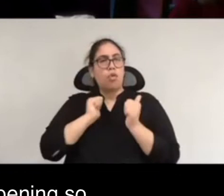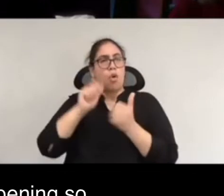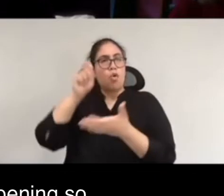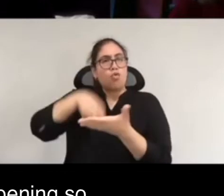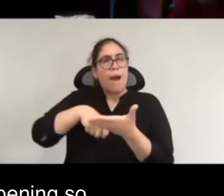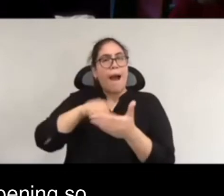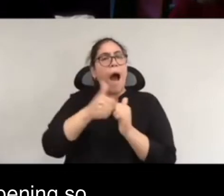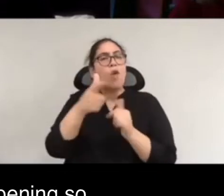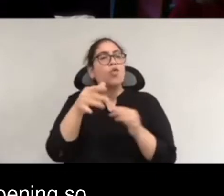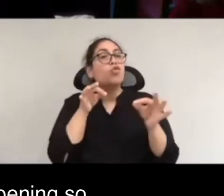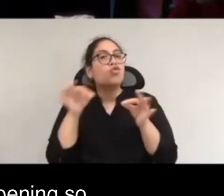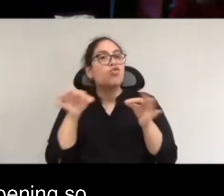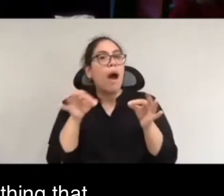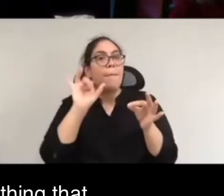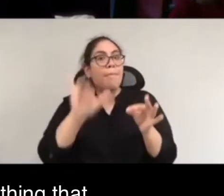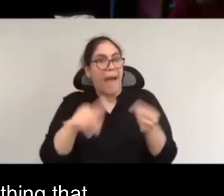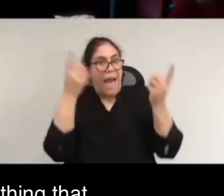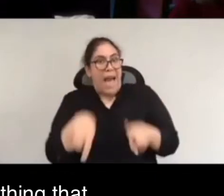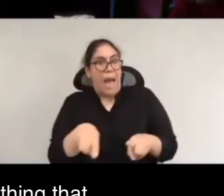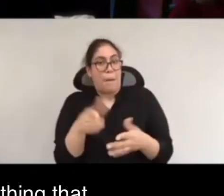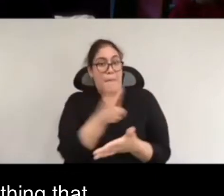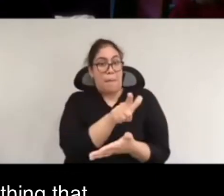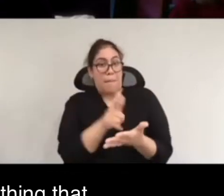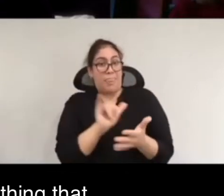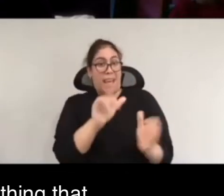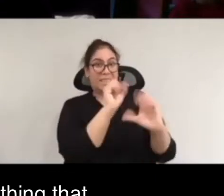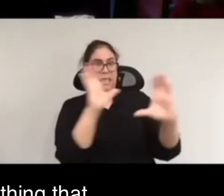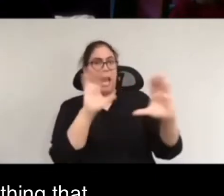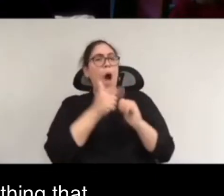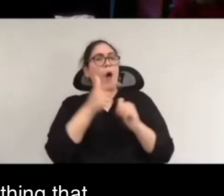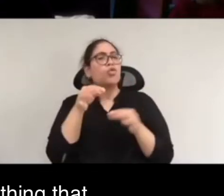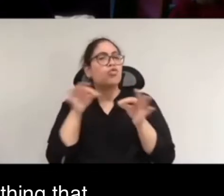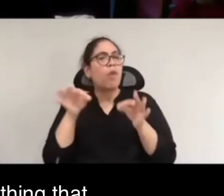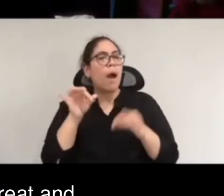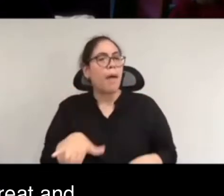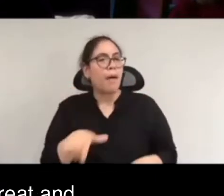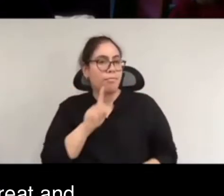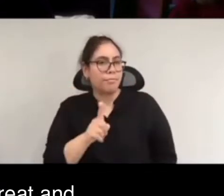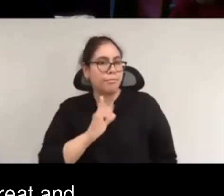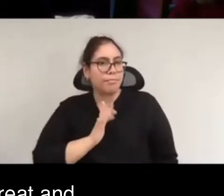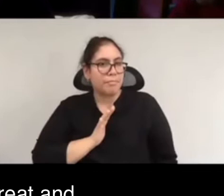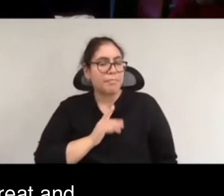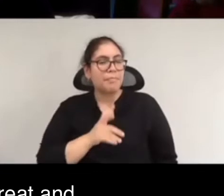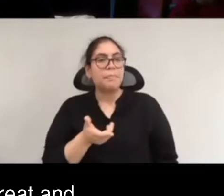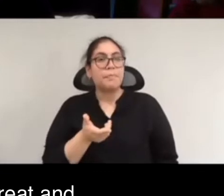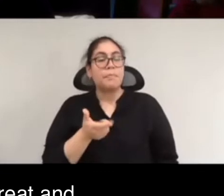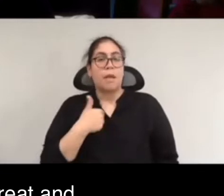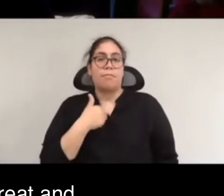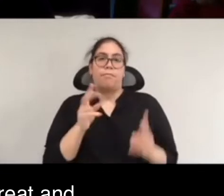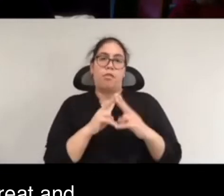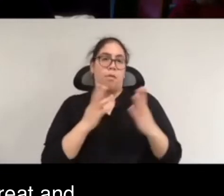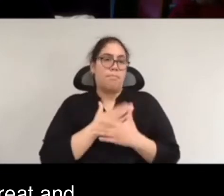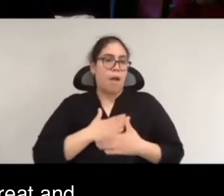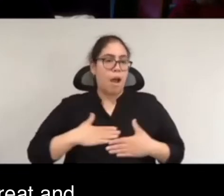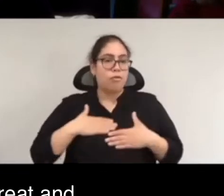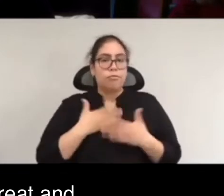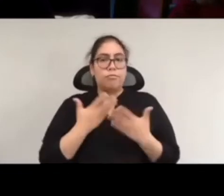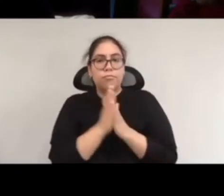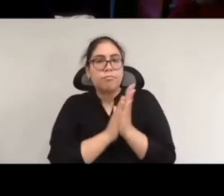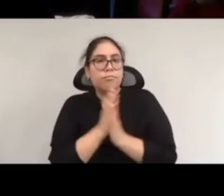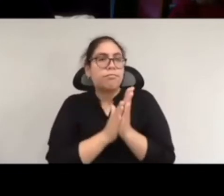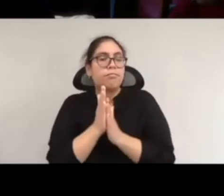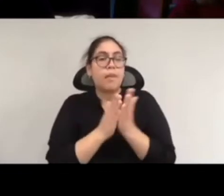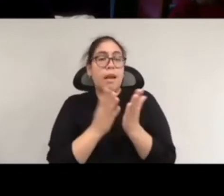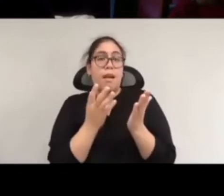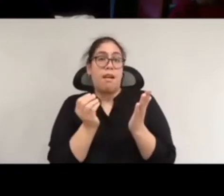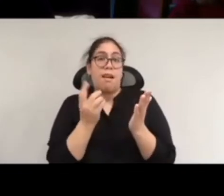fast and in a concise way? So it's something that I'm super passionate about. I think it's great and a really cool element.